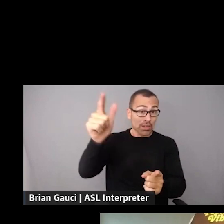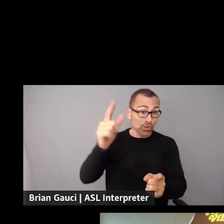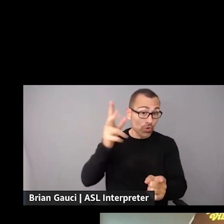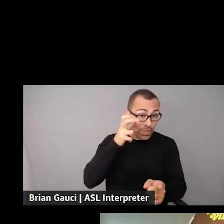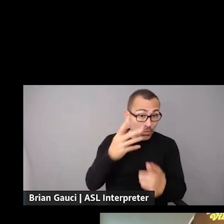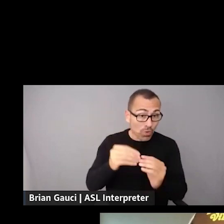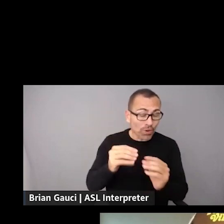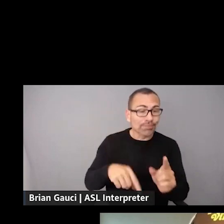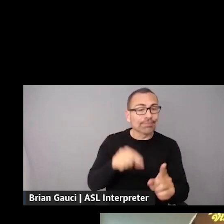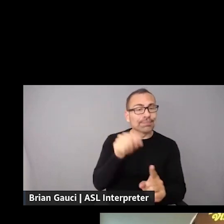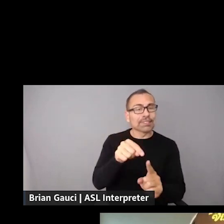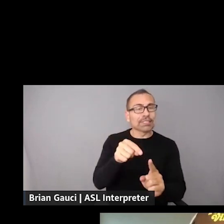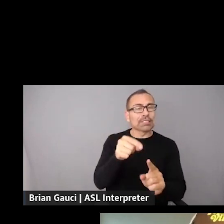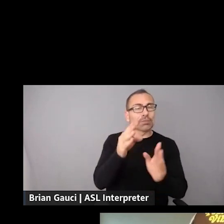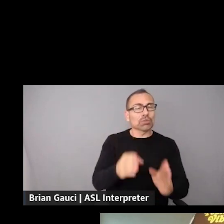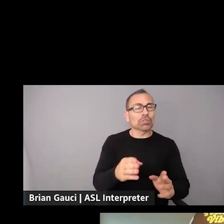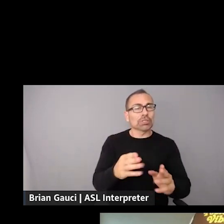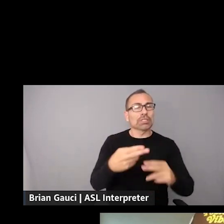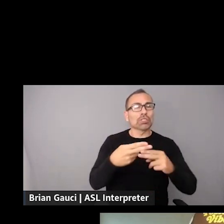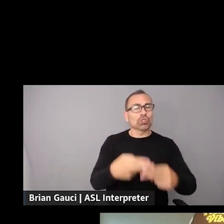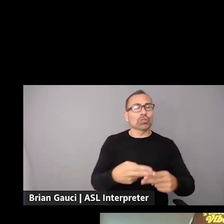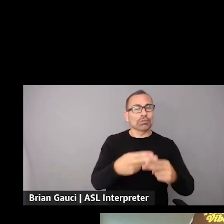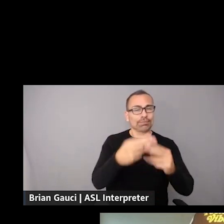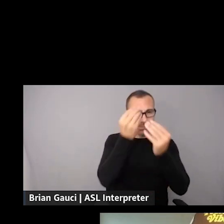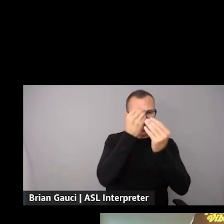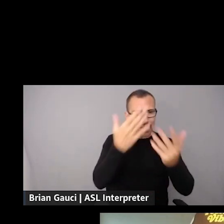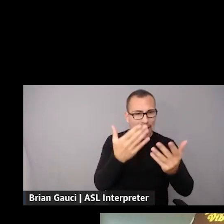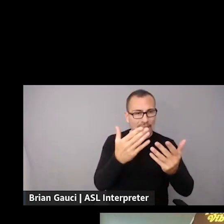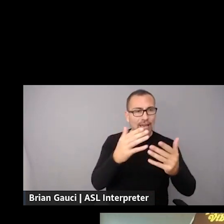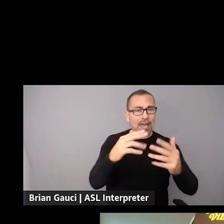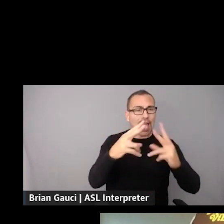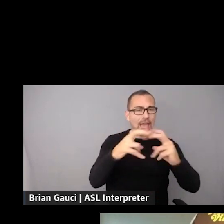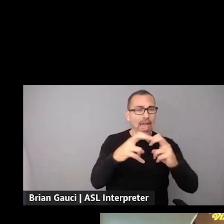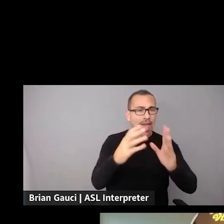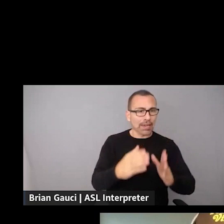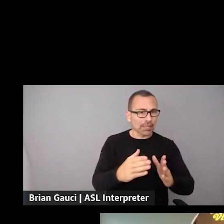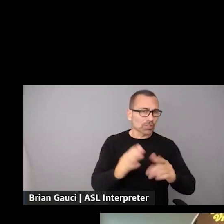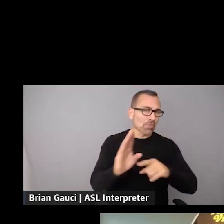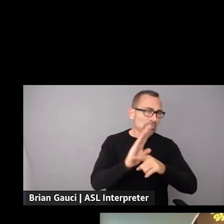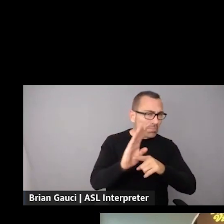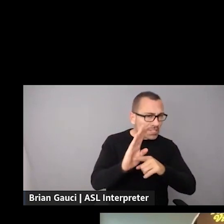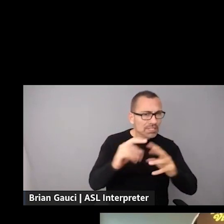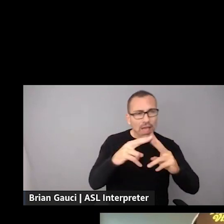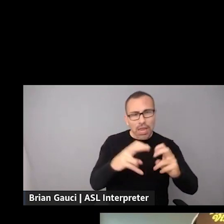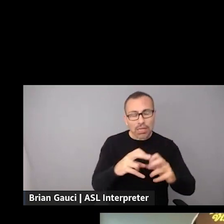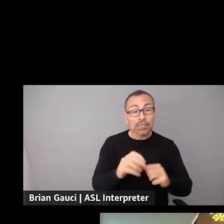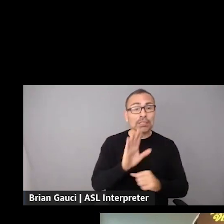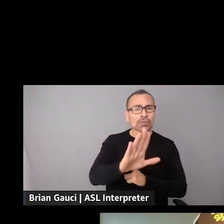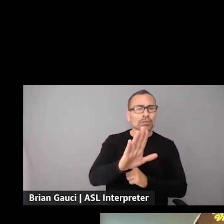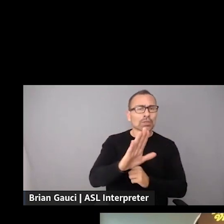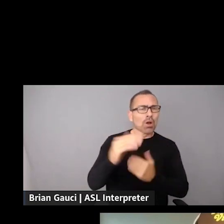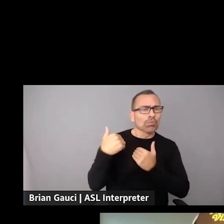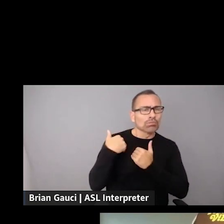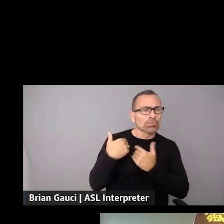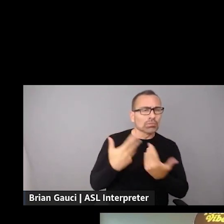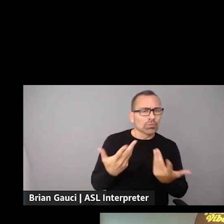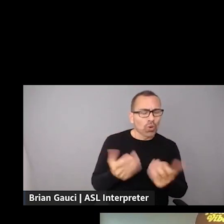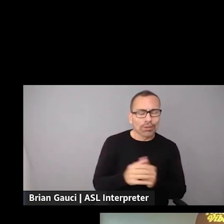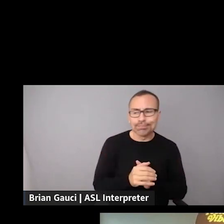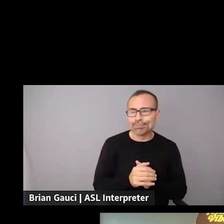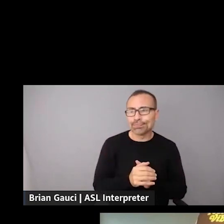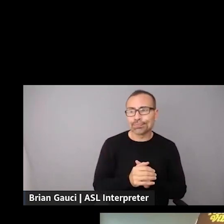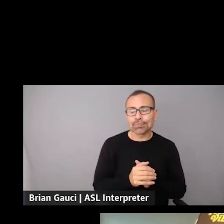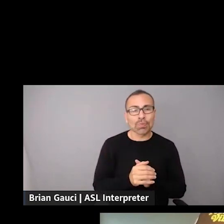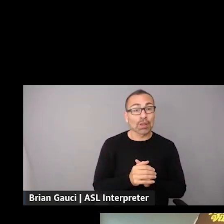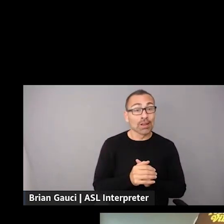your business analyst or your data analyst. So their job is more of that sort of